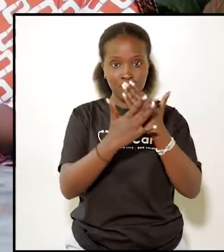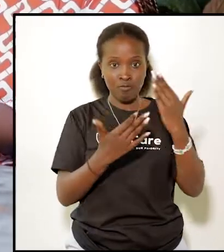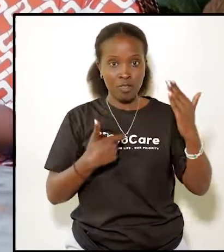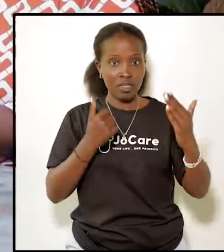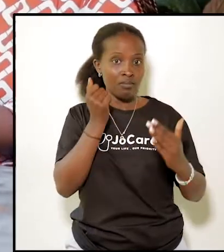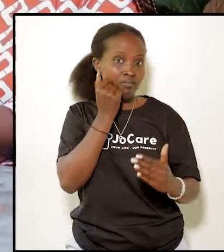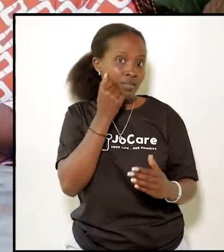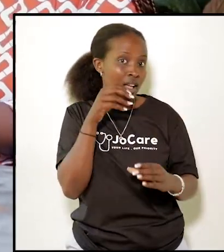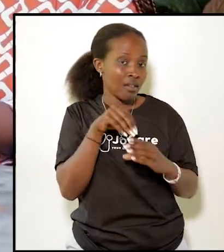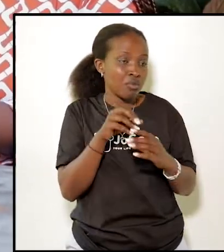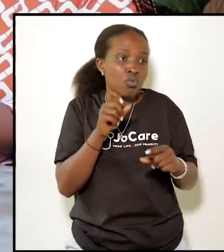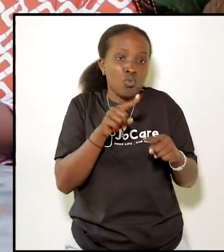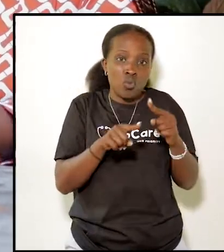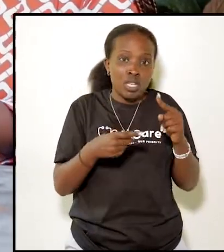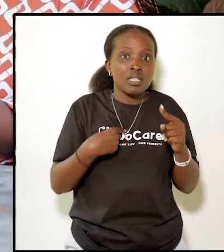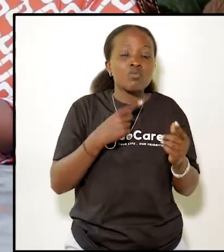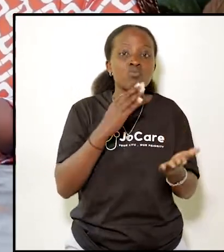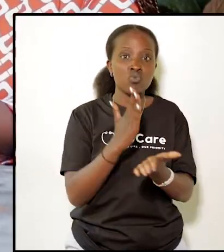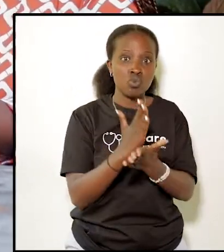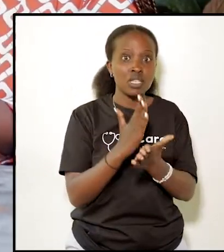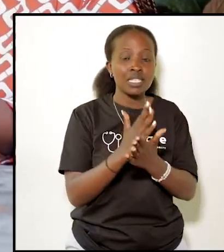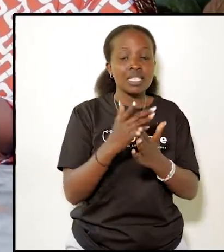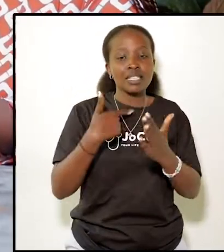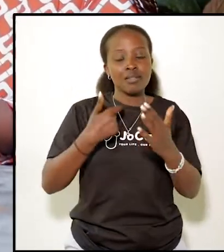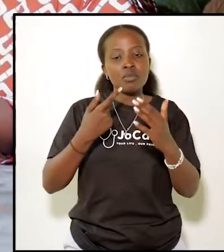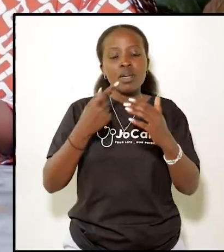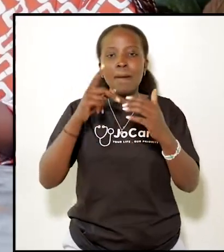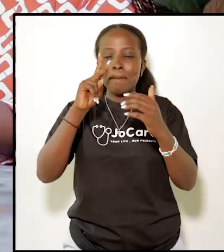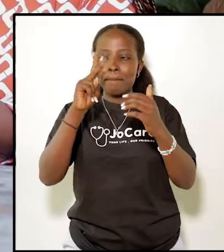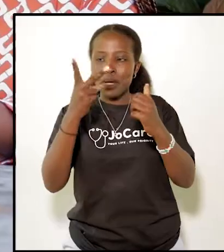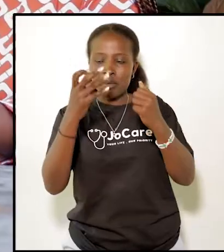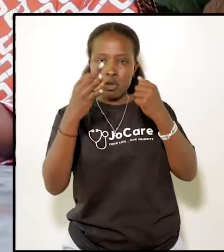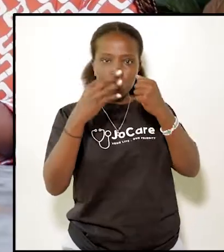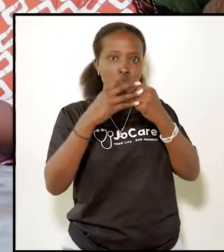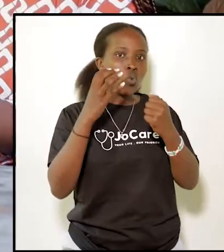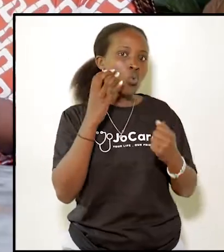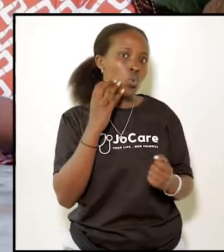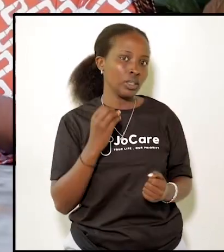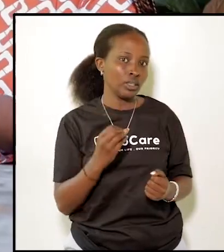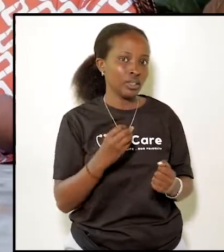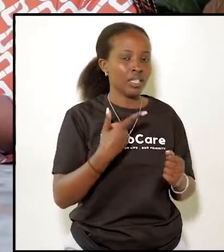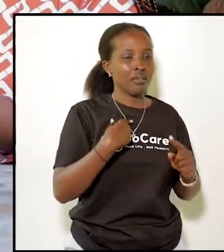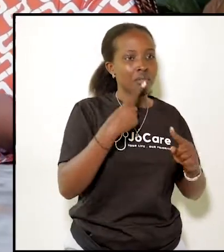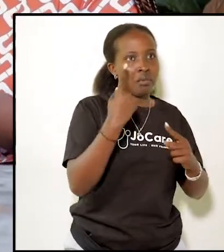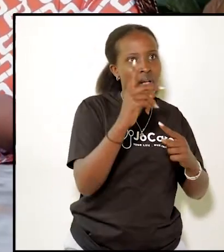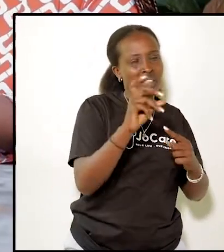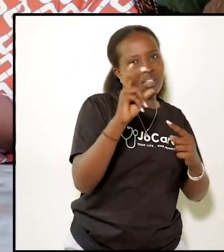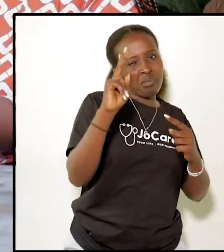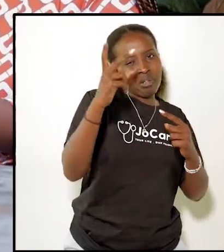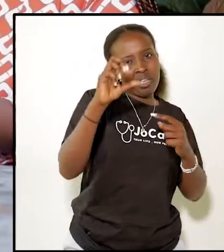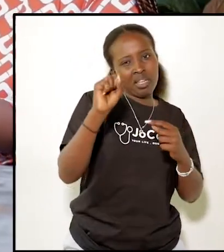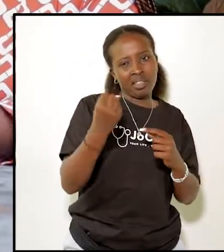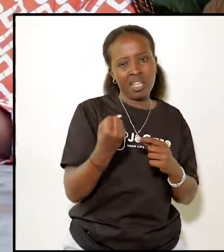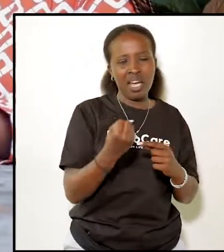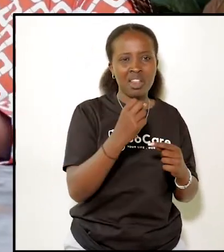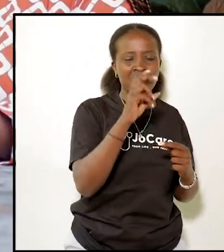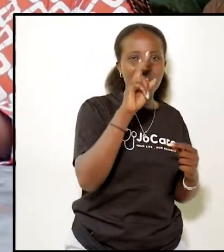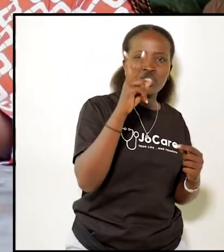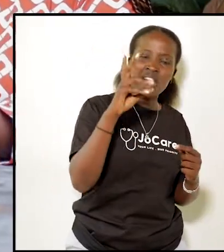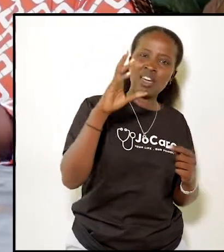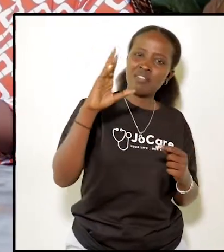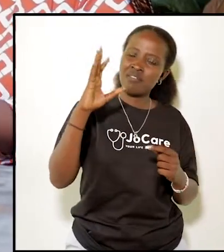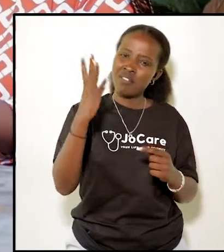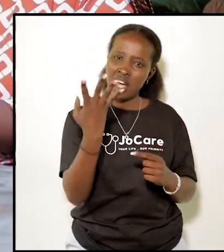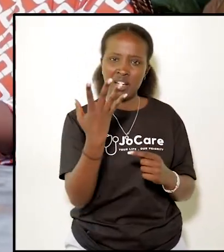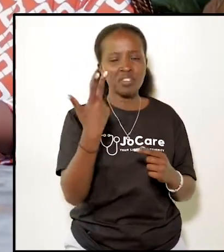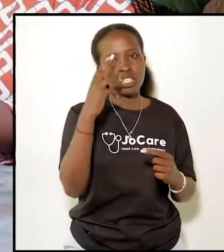bleeds. Okay. And mostly it is monthly, 28 days, but then we take that from 25 days to